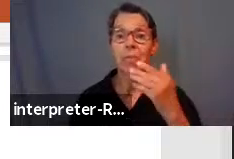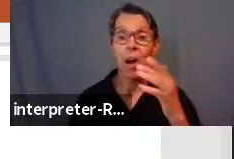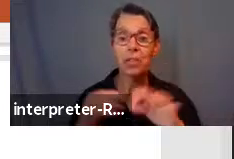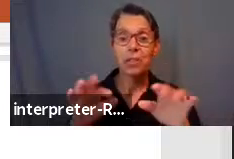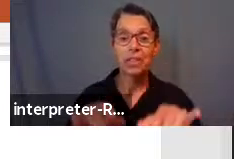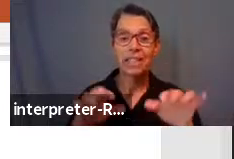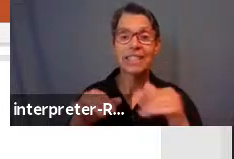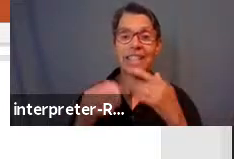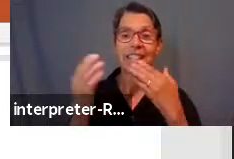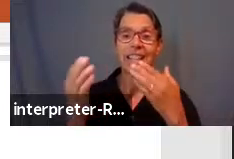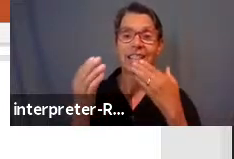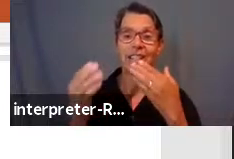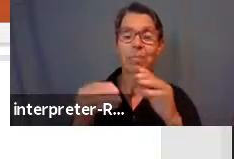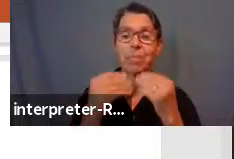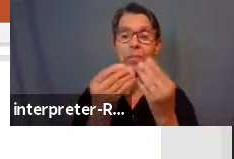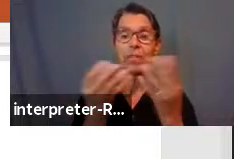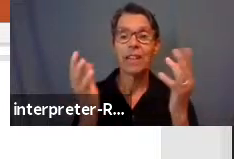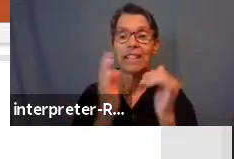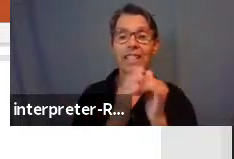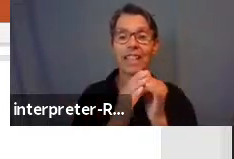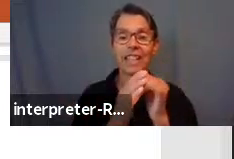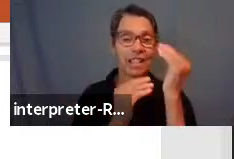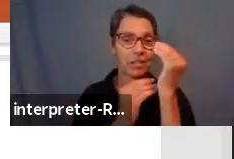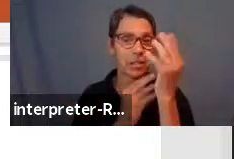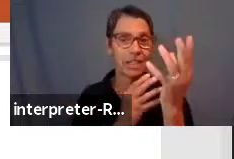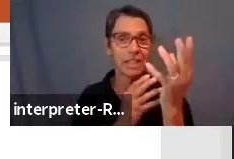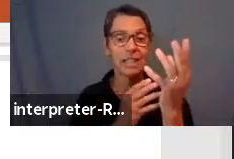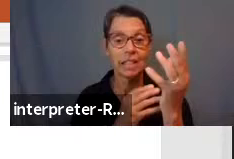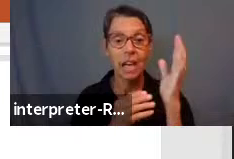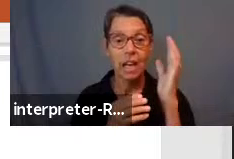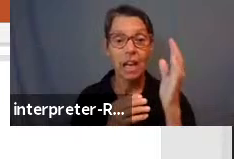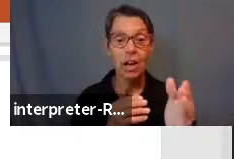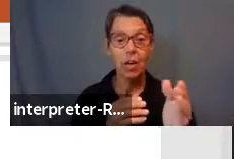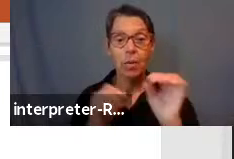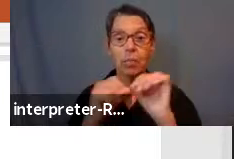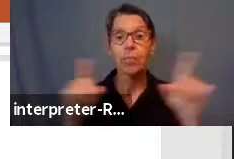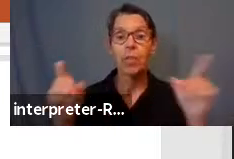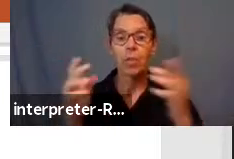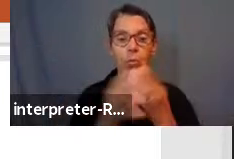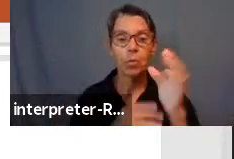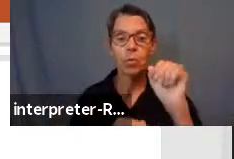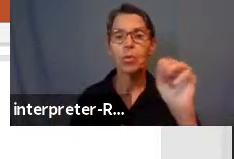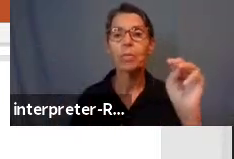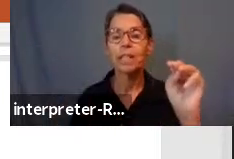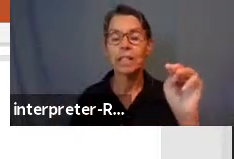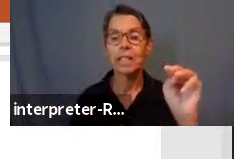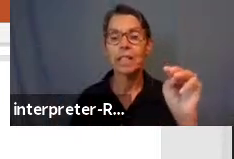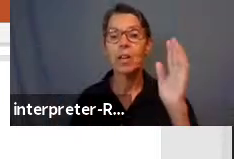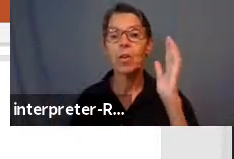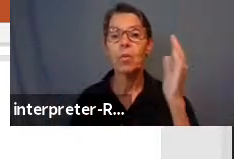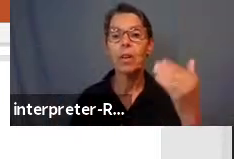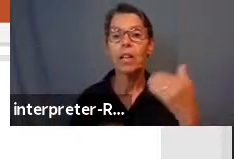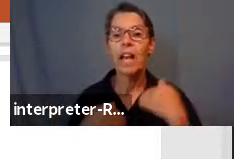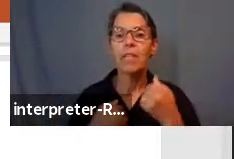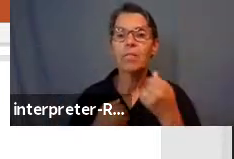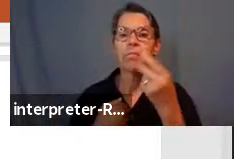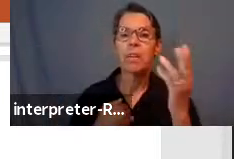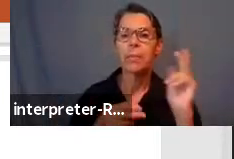about providing this. It's going to be pushed out mostly to social media, but there will be some of the folks